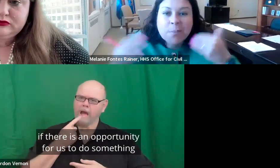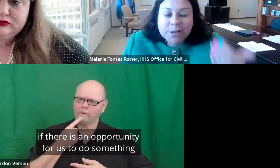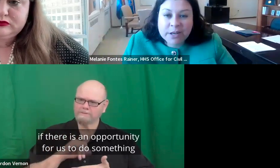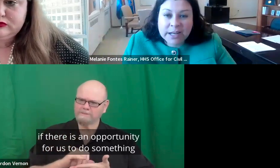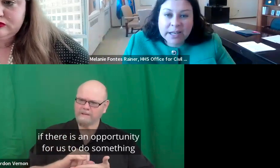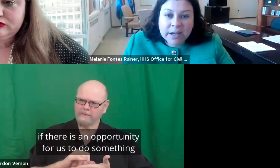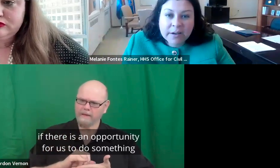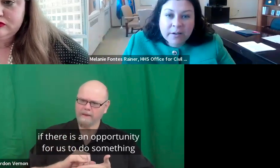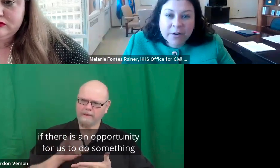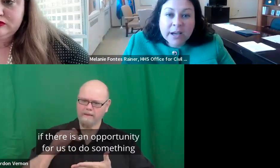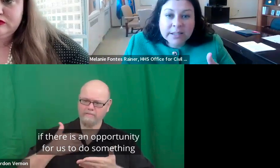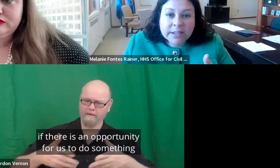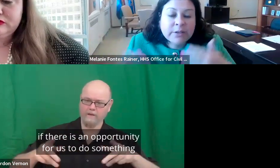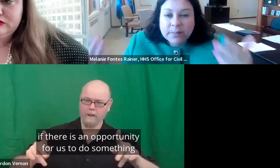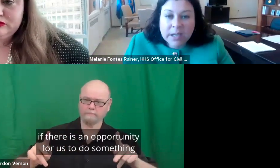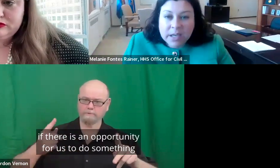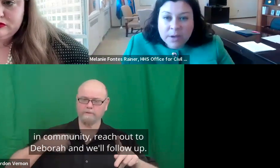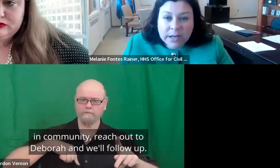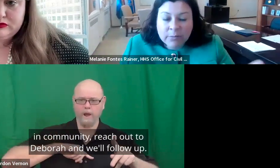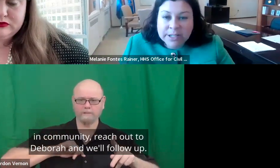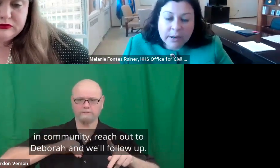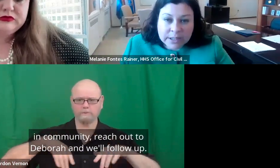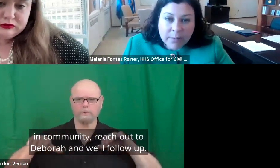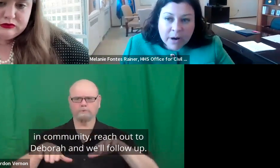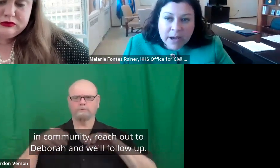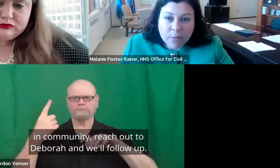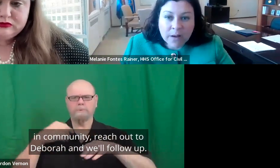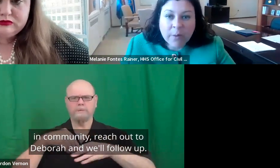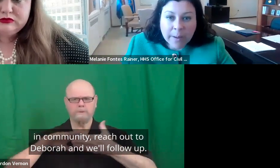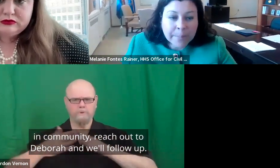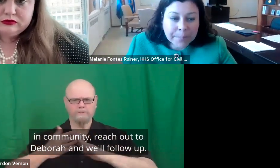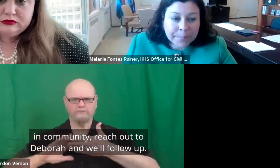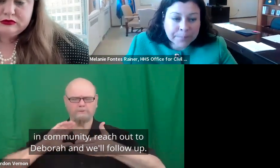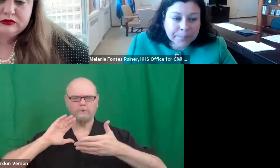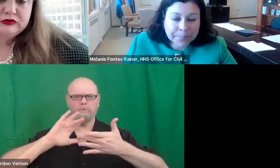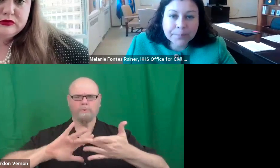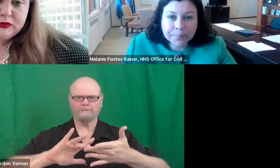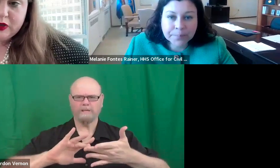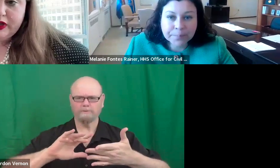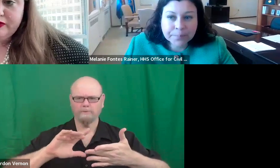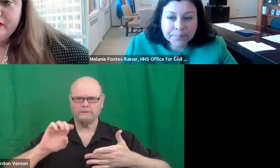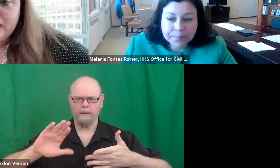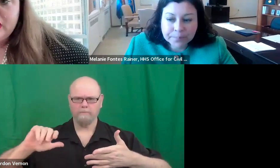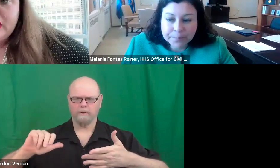if there is an opportunity for us to do something in community, reach out to Deborah and we'll follow up.